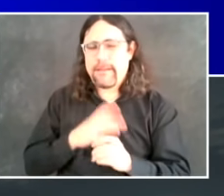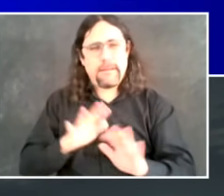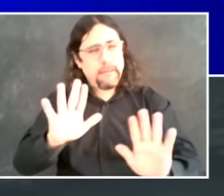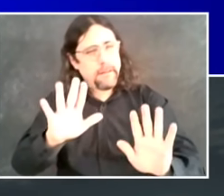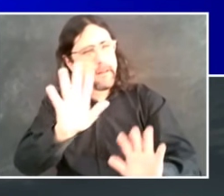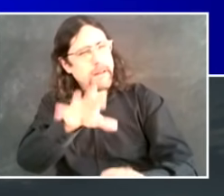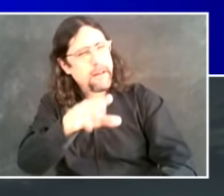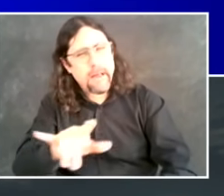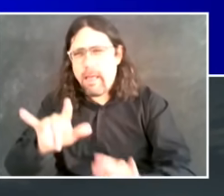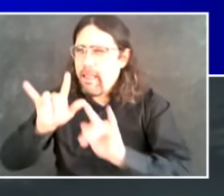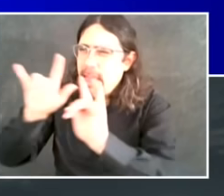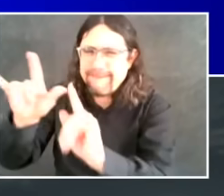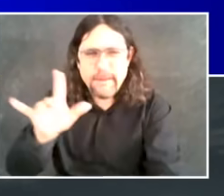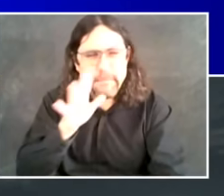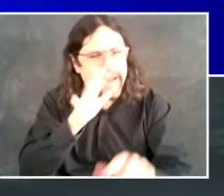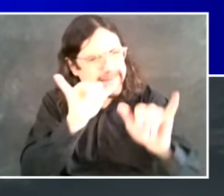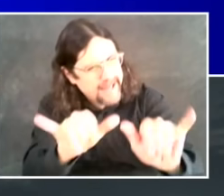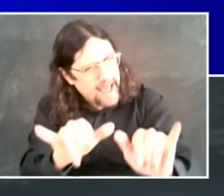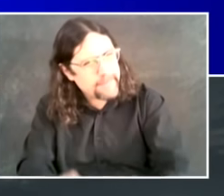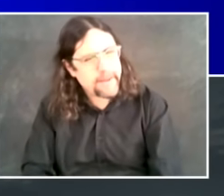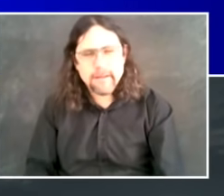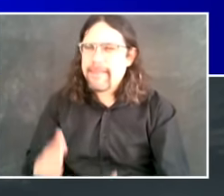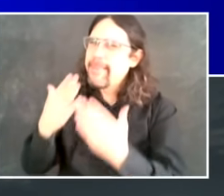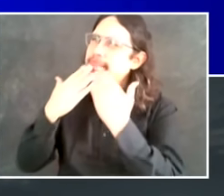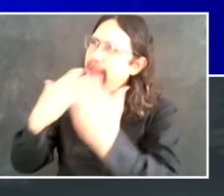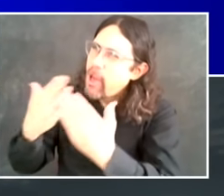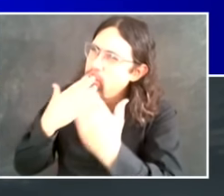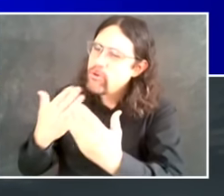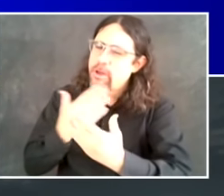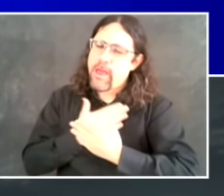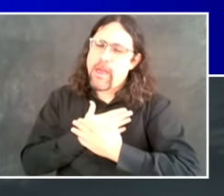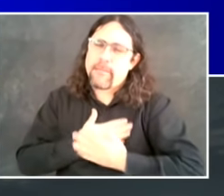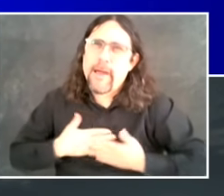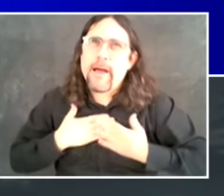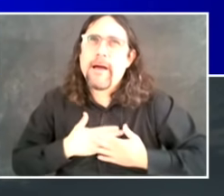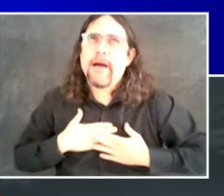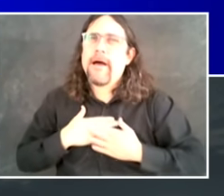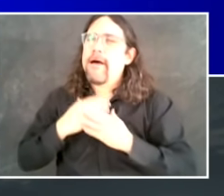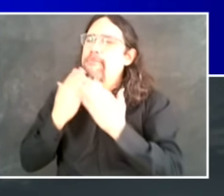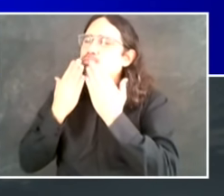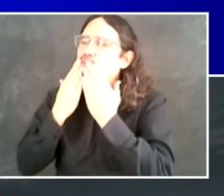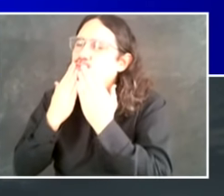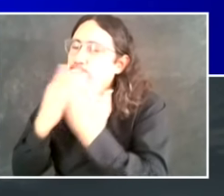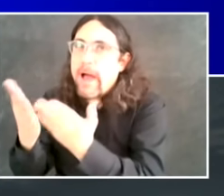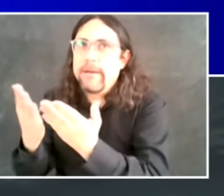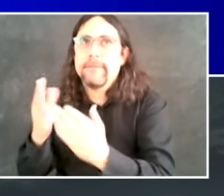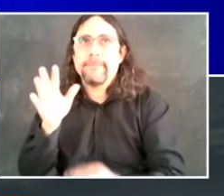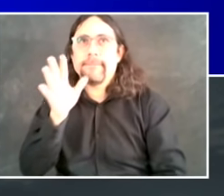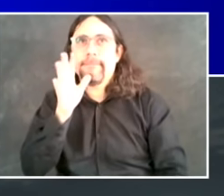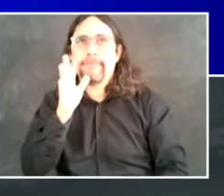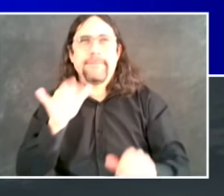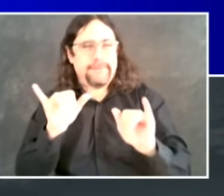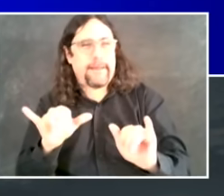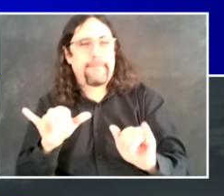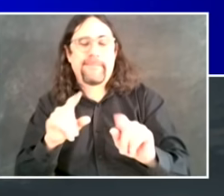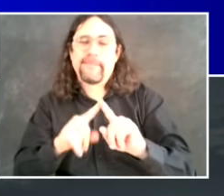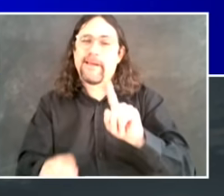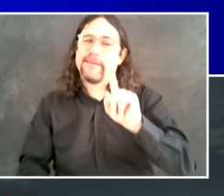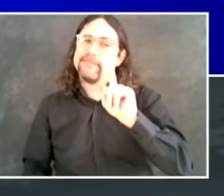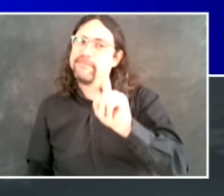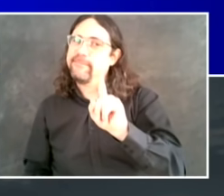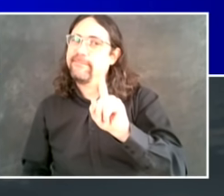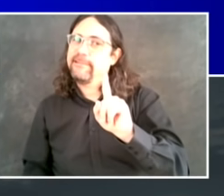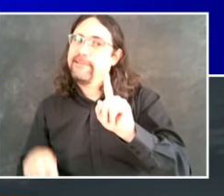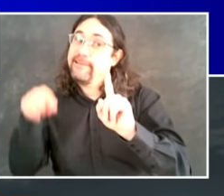But to appreciate mom this year, it means keeping mom safe. It means doing things differently. And that's